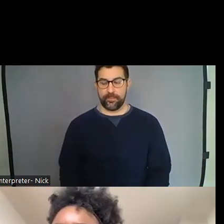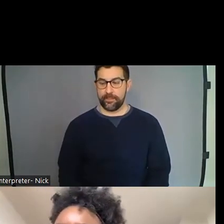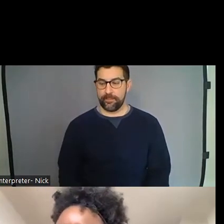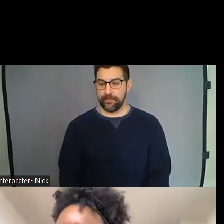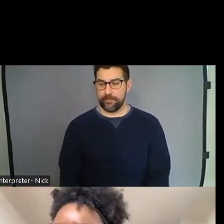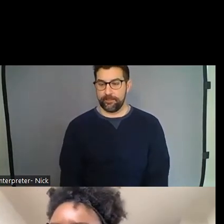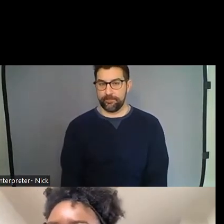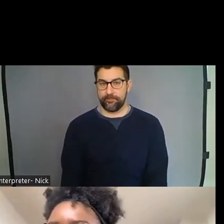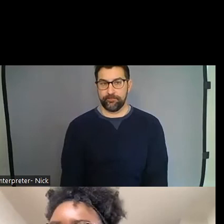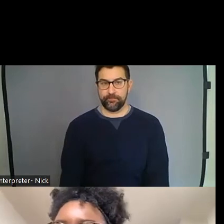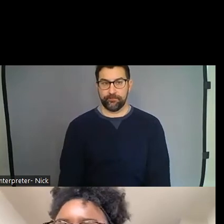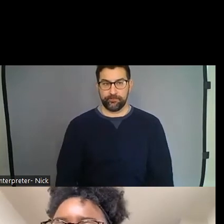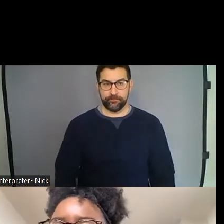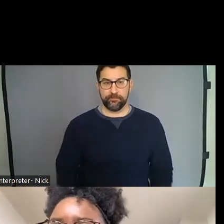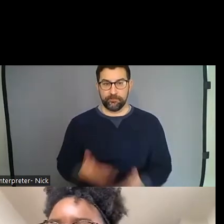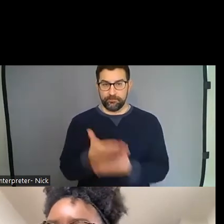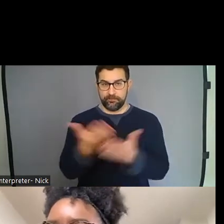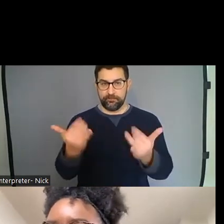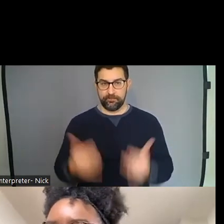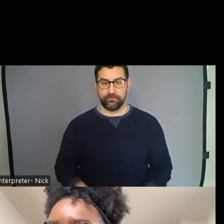So the floor is certainly open now.